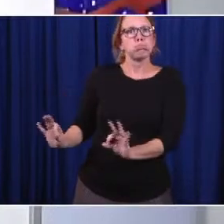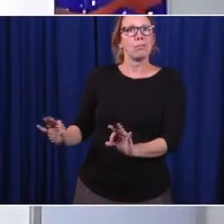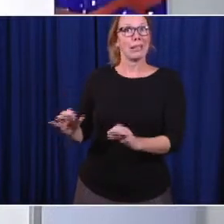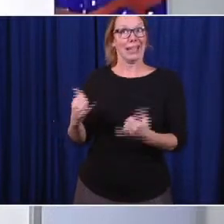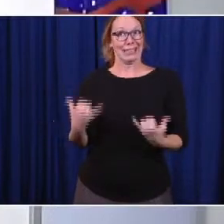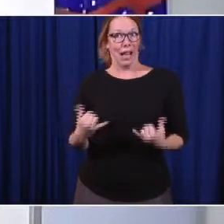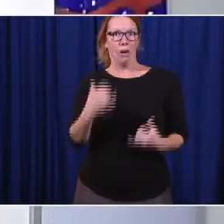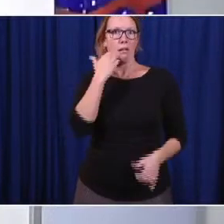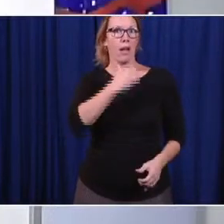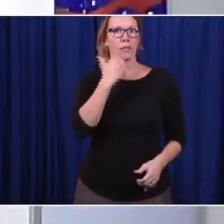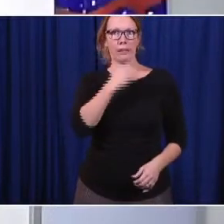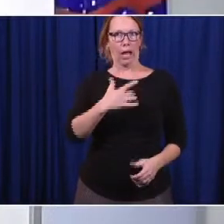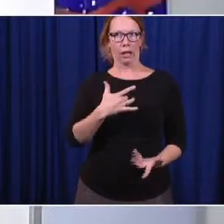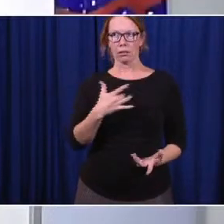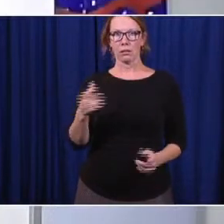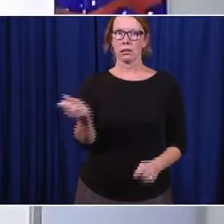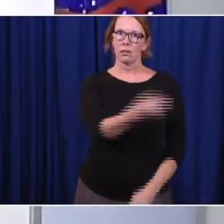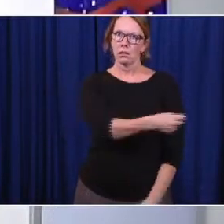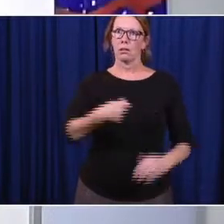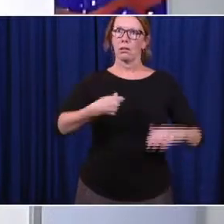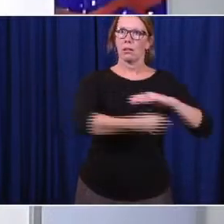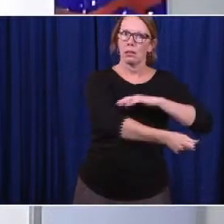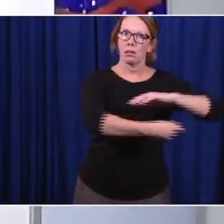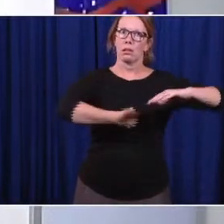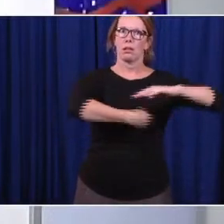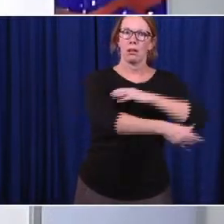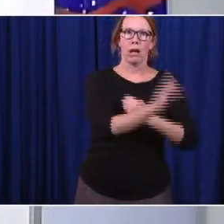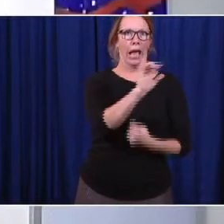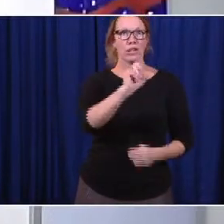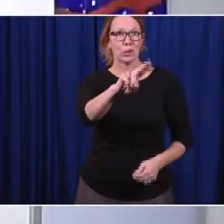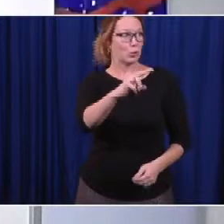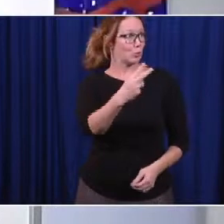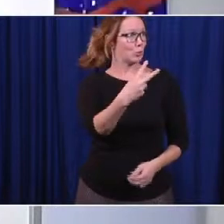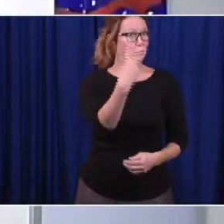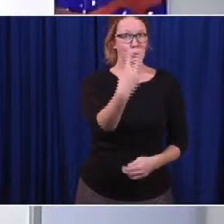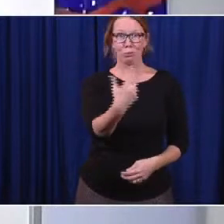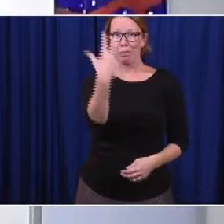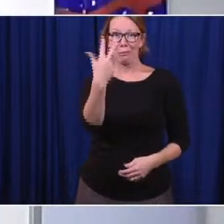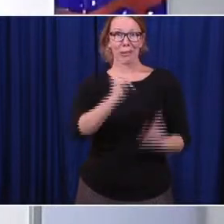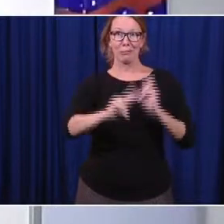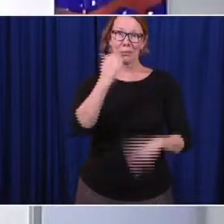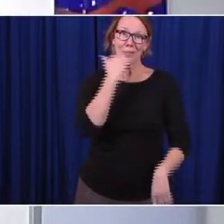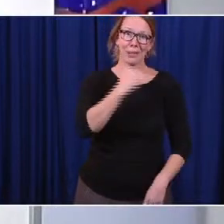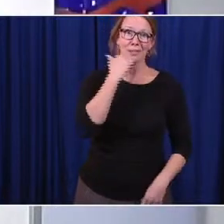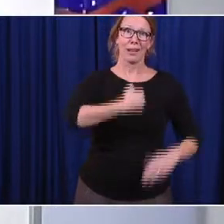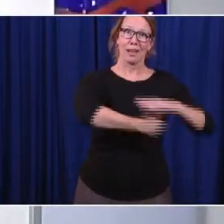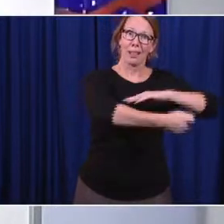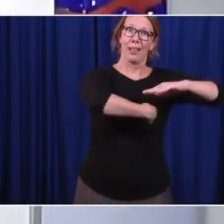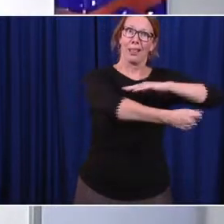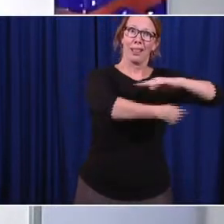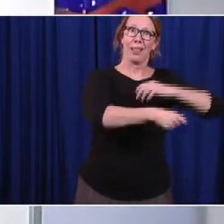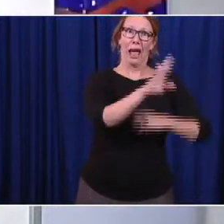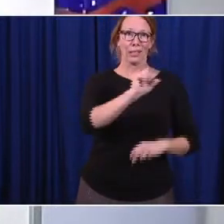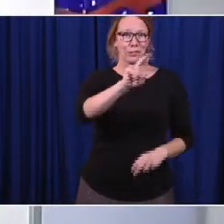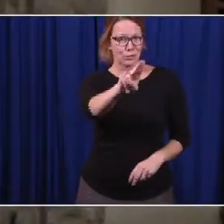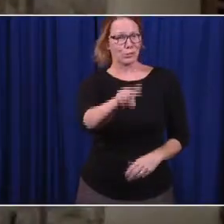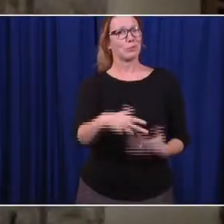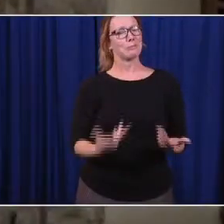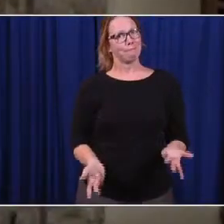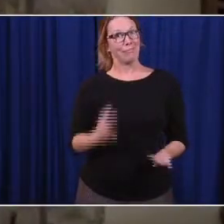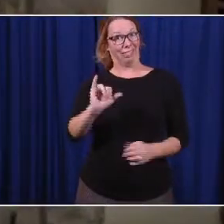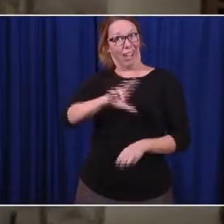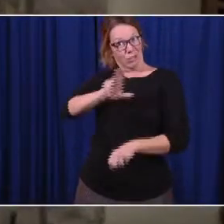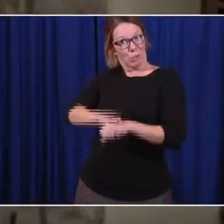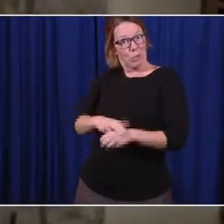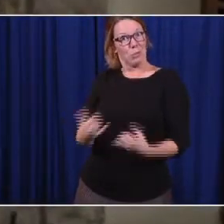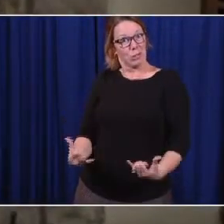we have a couple people, 2 to 3 every day that aren't doing well on our medical unit here. So